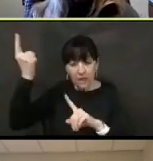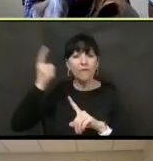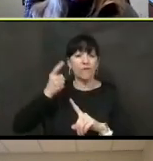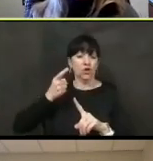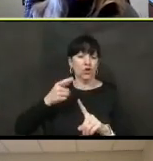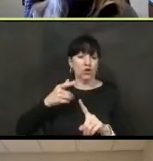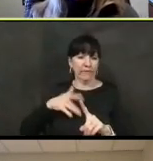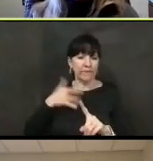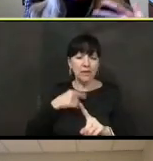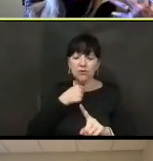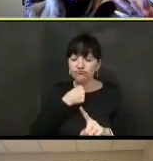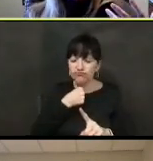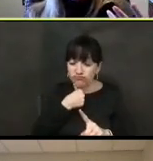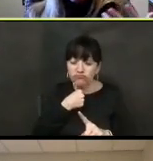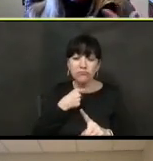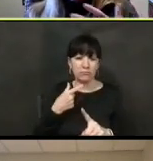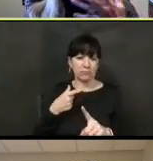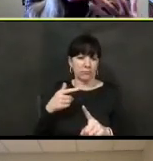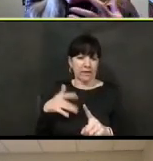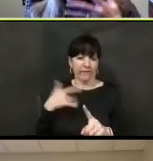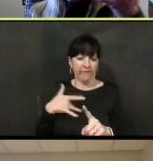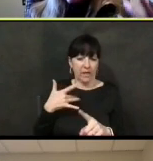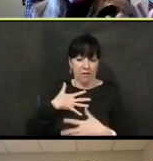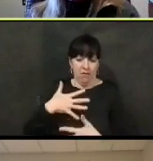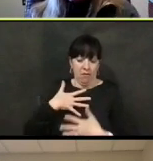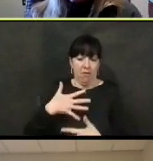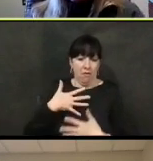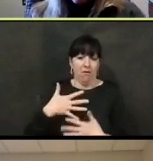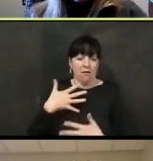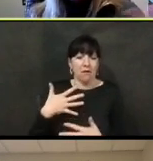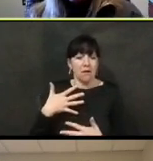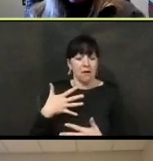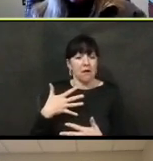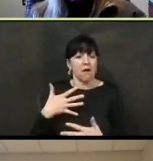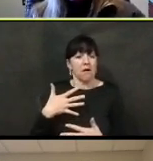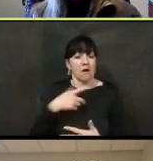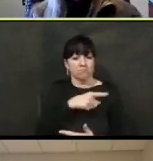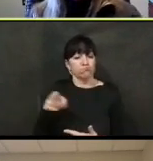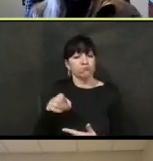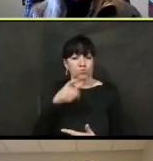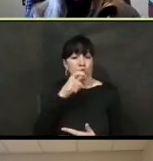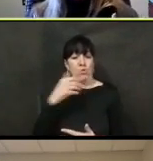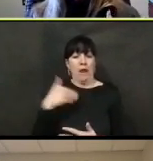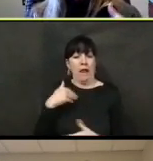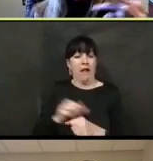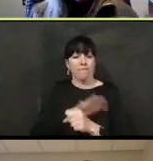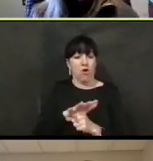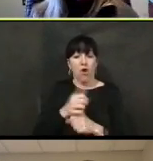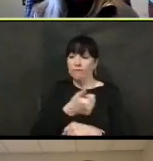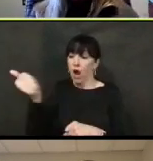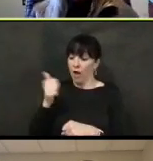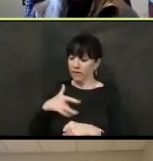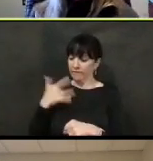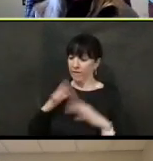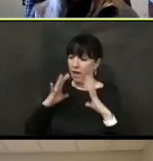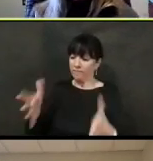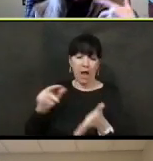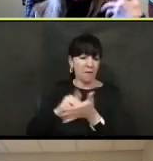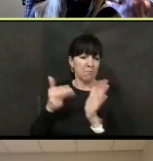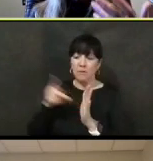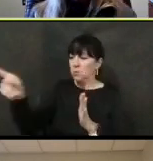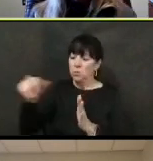unknowingly infecting people. So, if you're coughing and hacking on somebody, could be spreading germs, but the research on